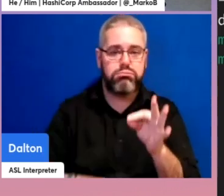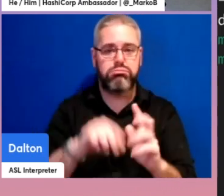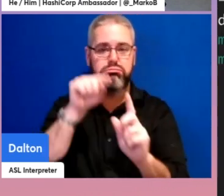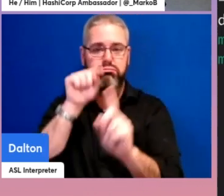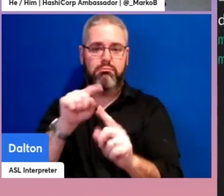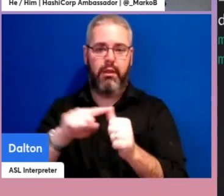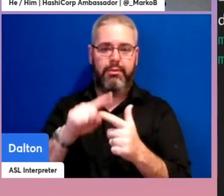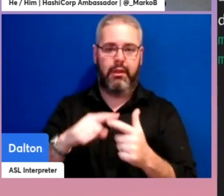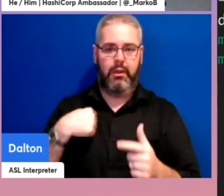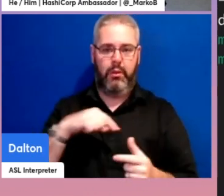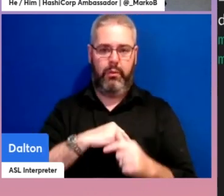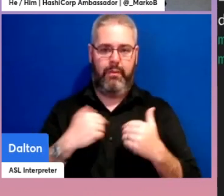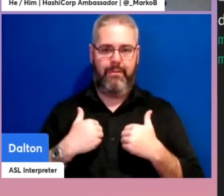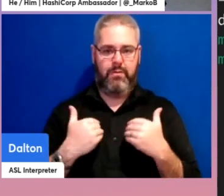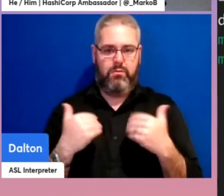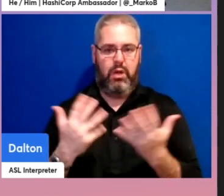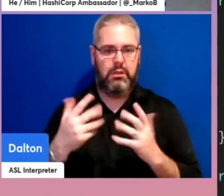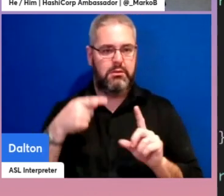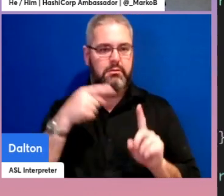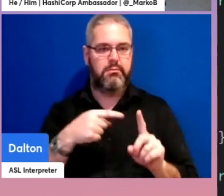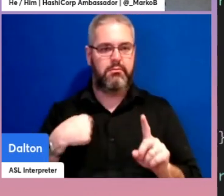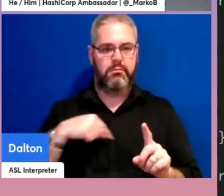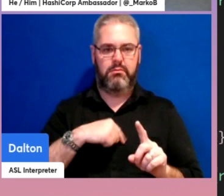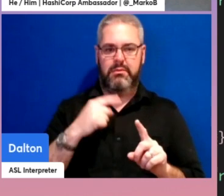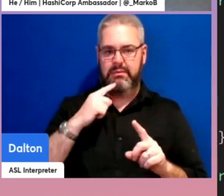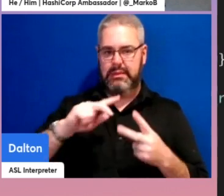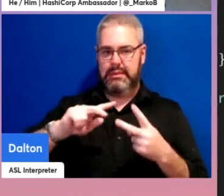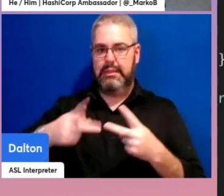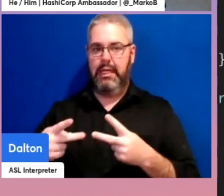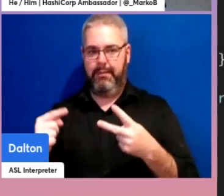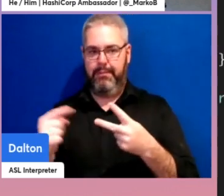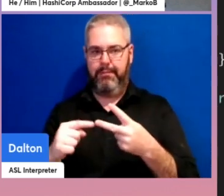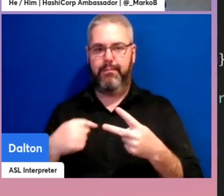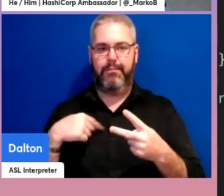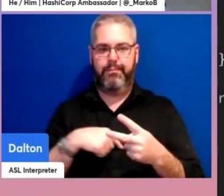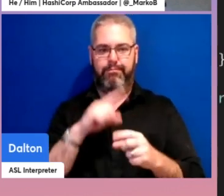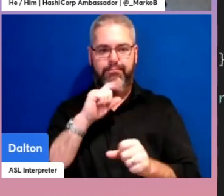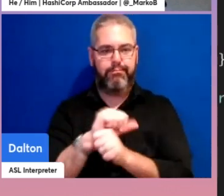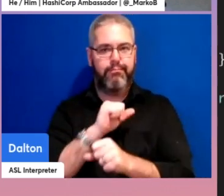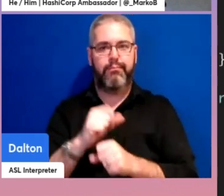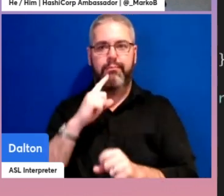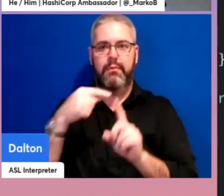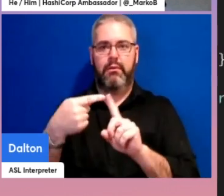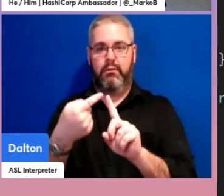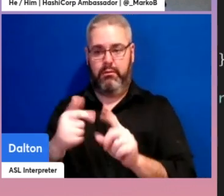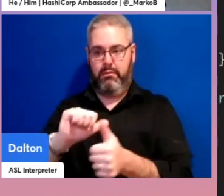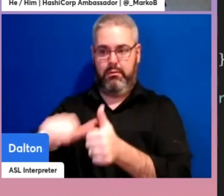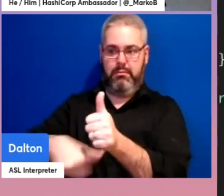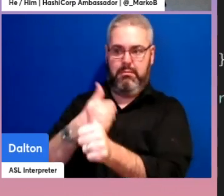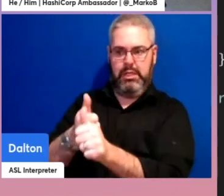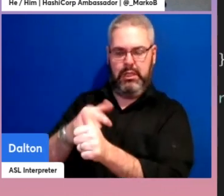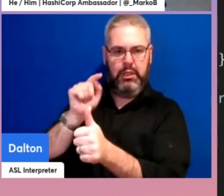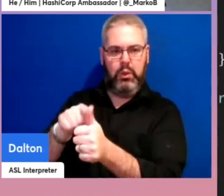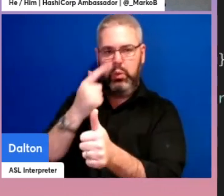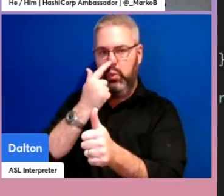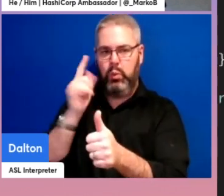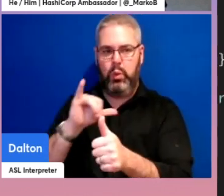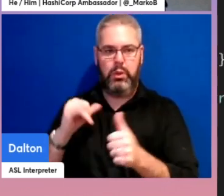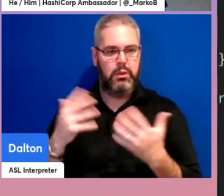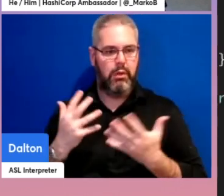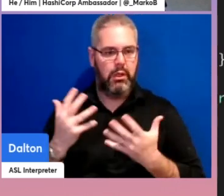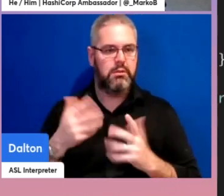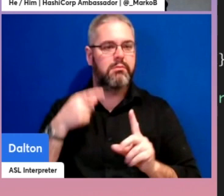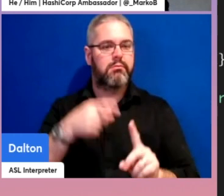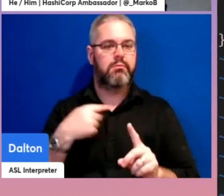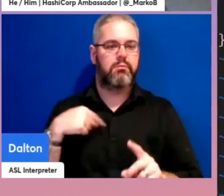And as a second thing, we are defining a backend as well. So for the backend, we're going to use